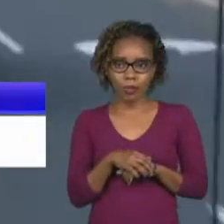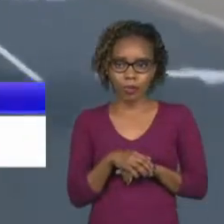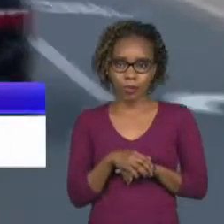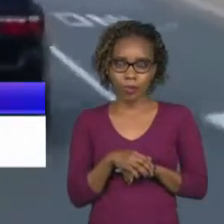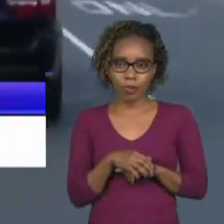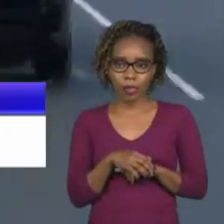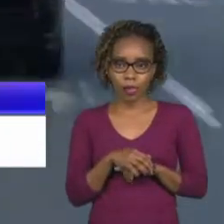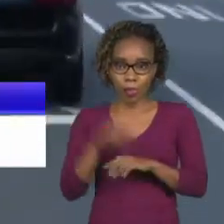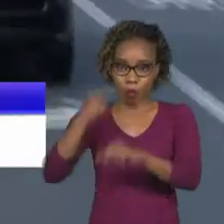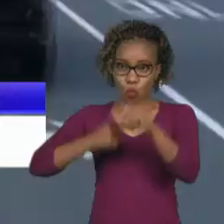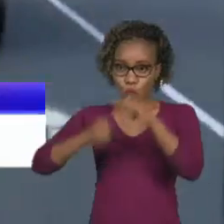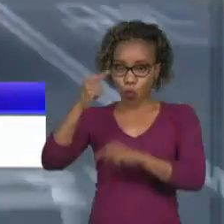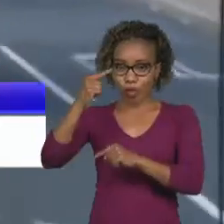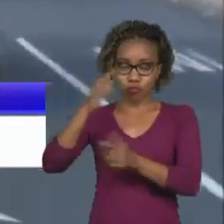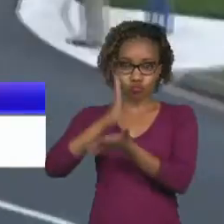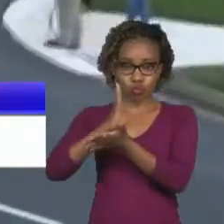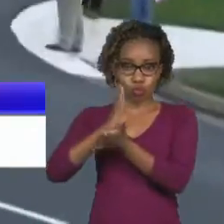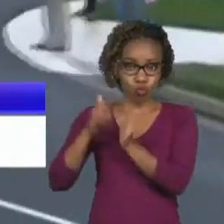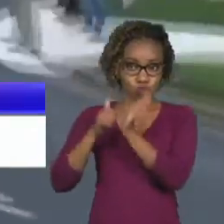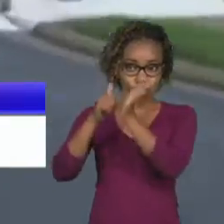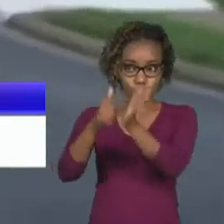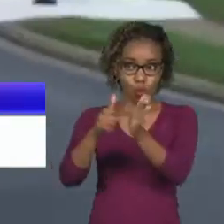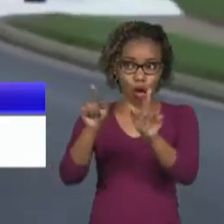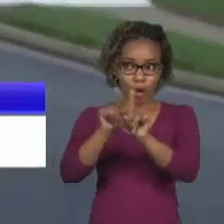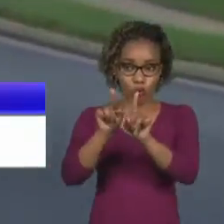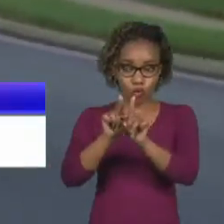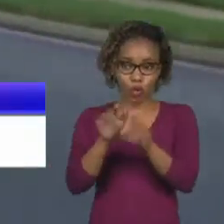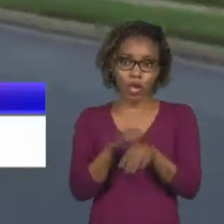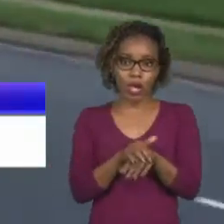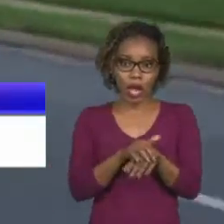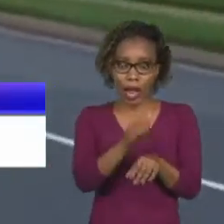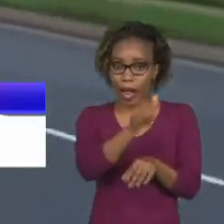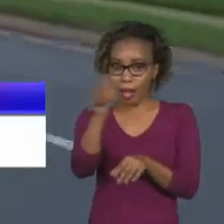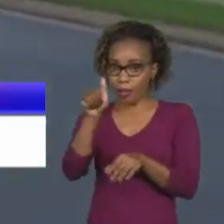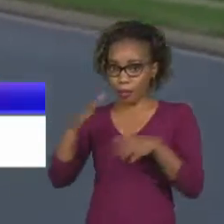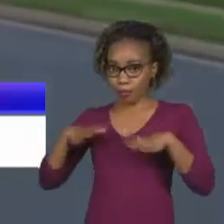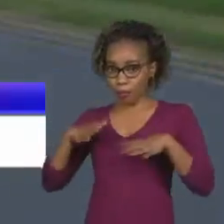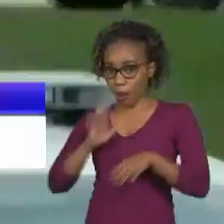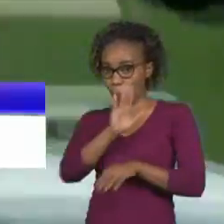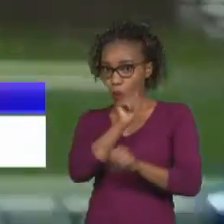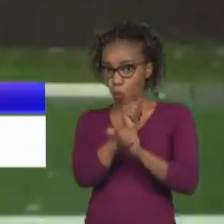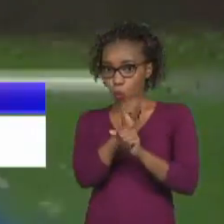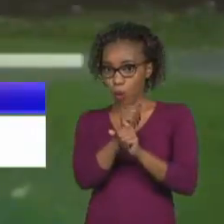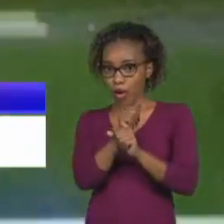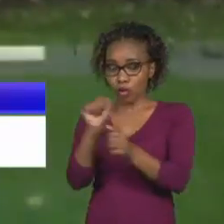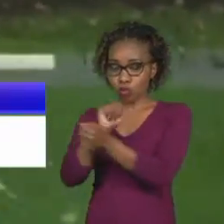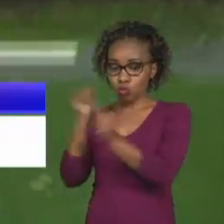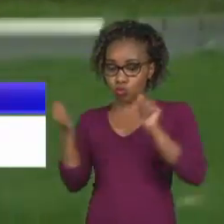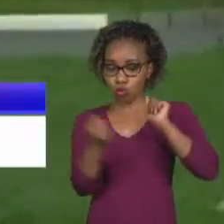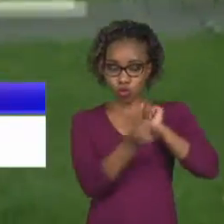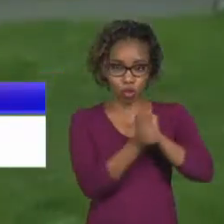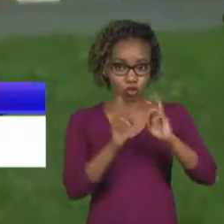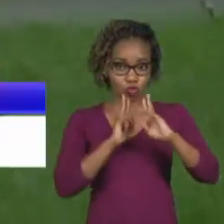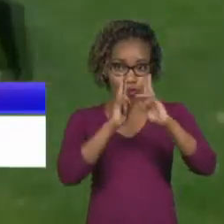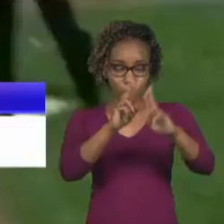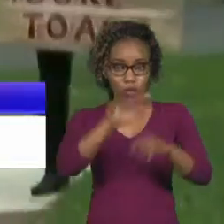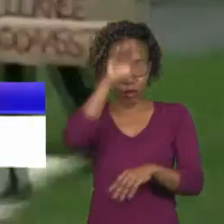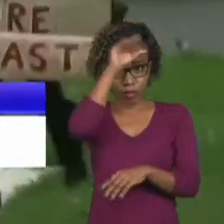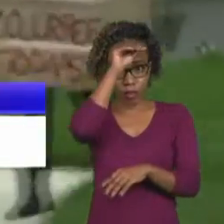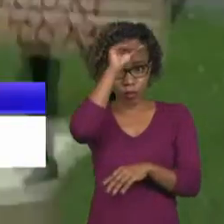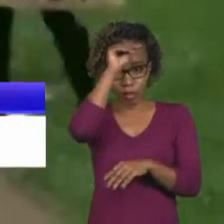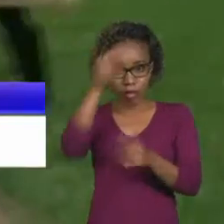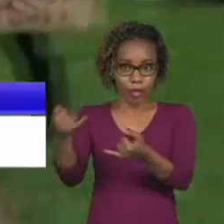path to victory remains viable and facing pushback from fellow Republicans alarmed by his effort to overturn results. Trump invited